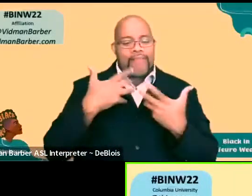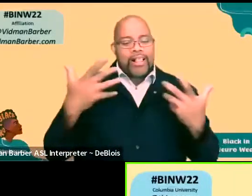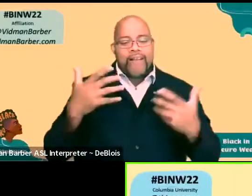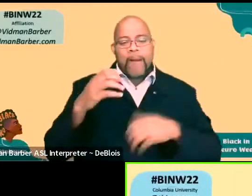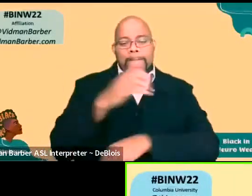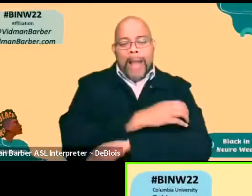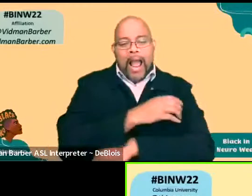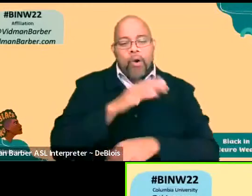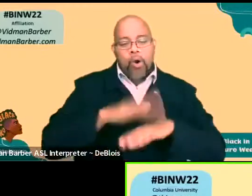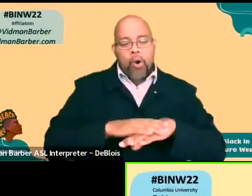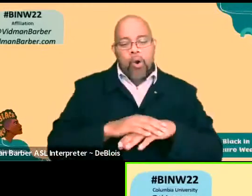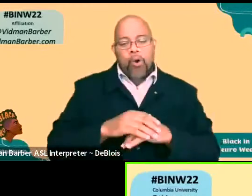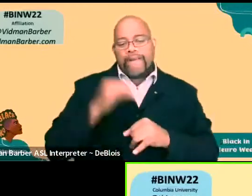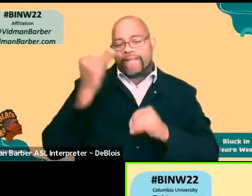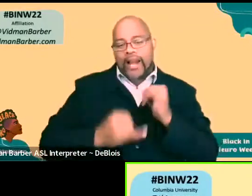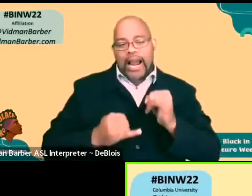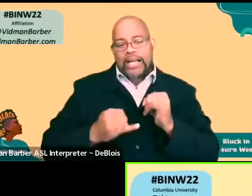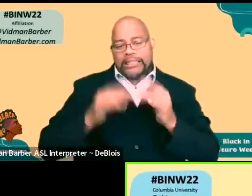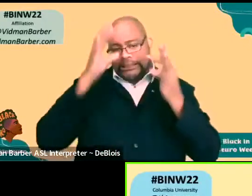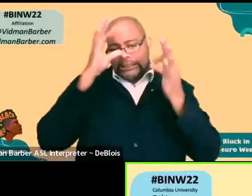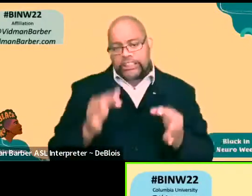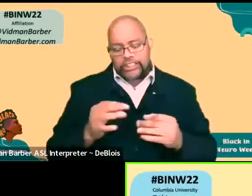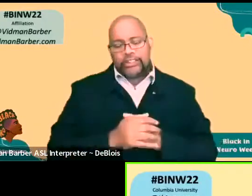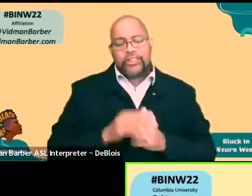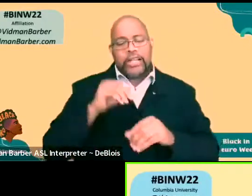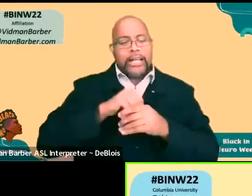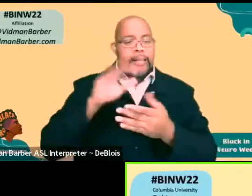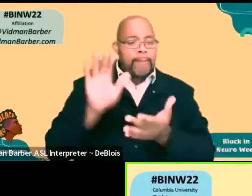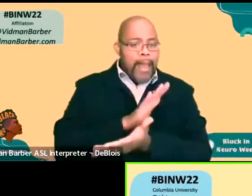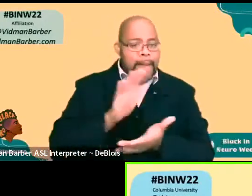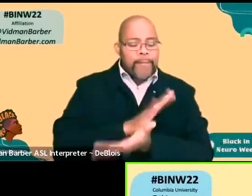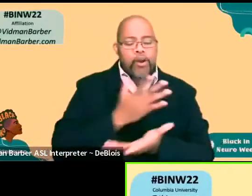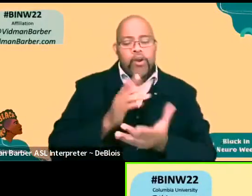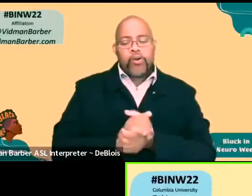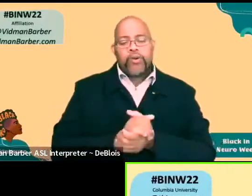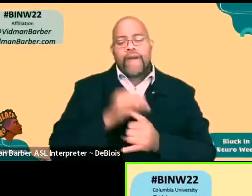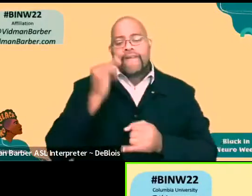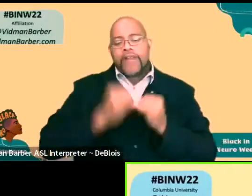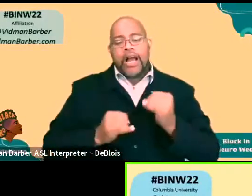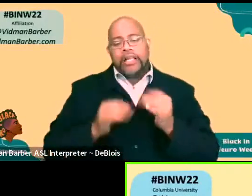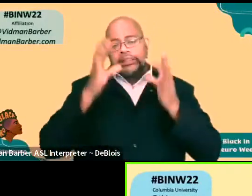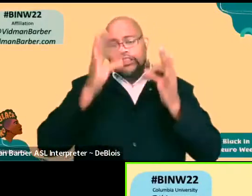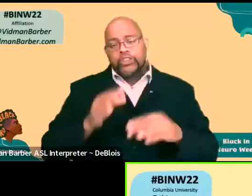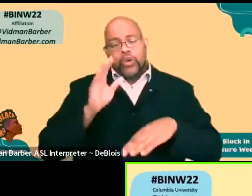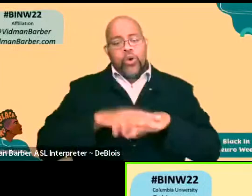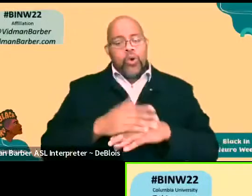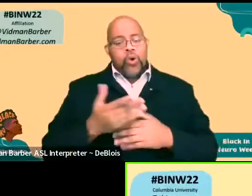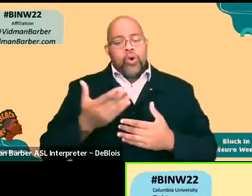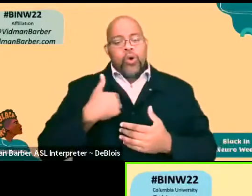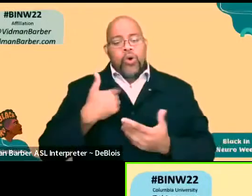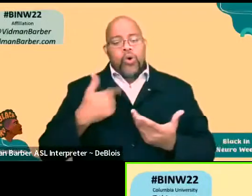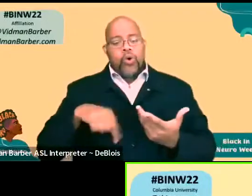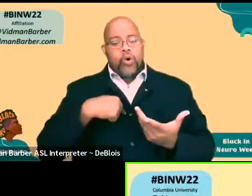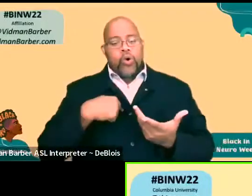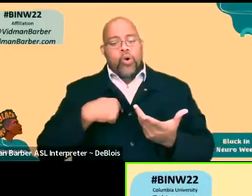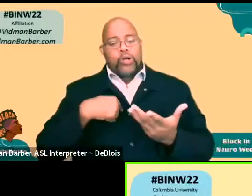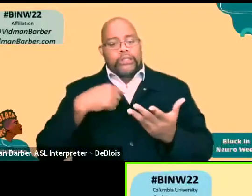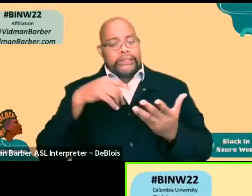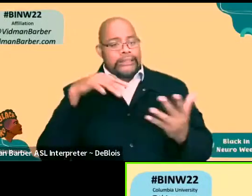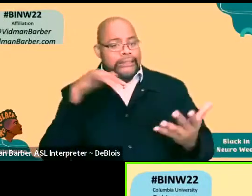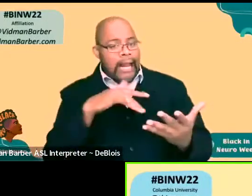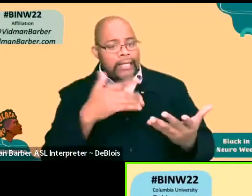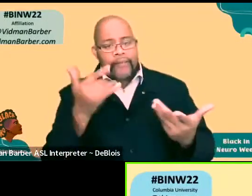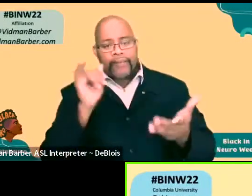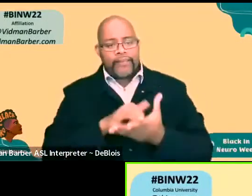on like the final say of a paper, of a final decision on like an R01 study or anything big like